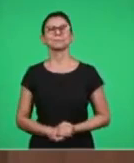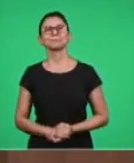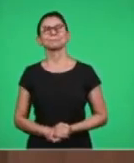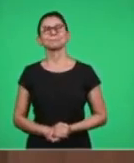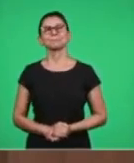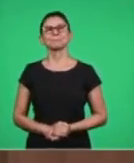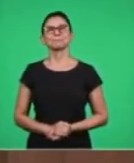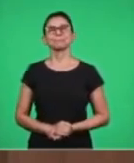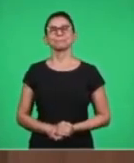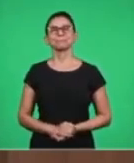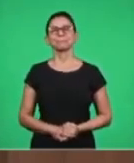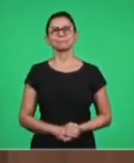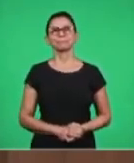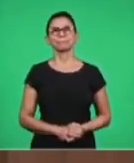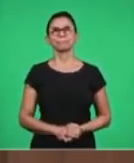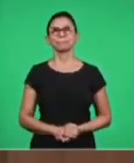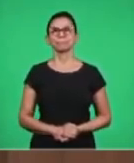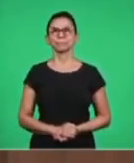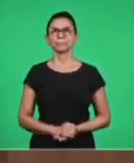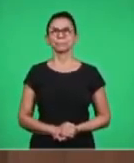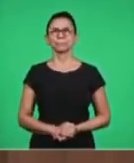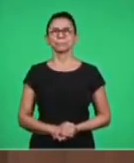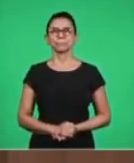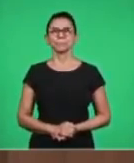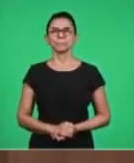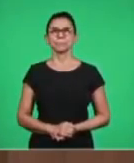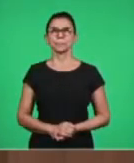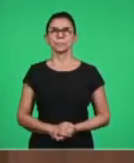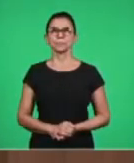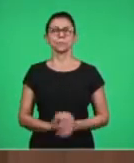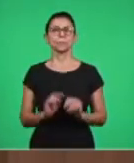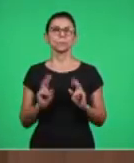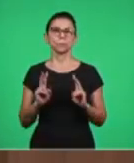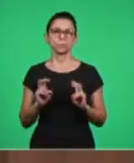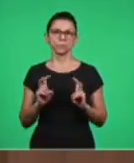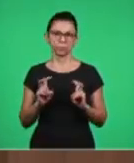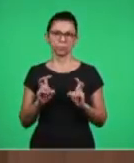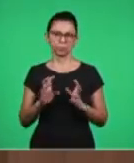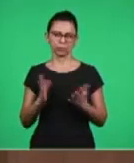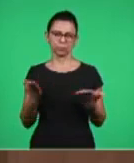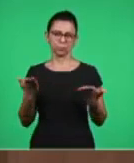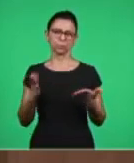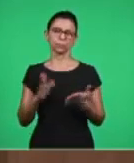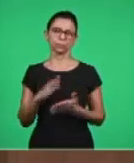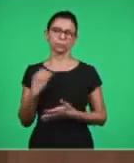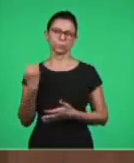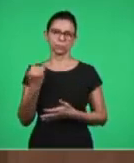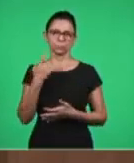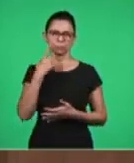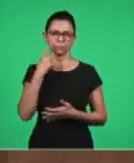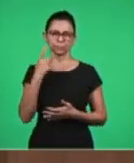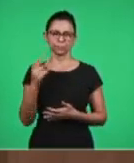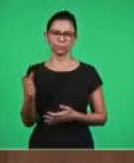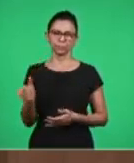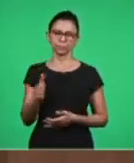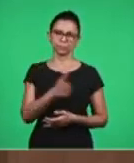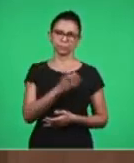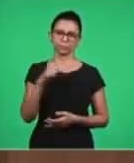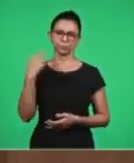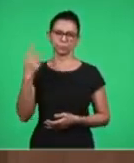to here to the topic that matter to us today.